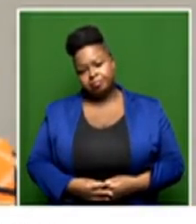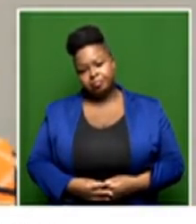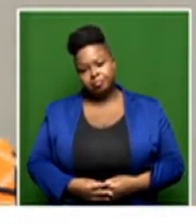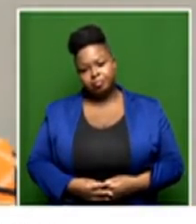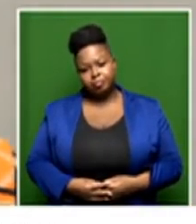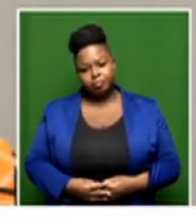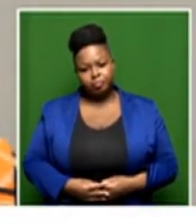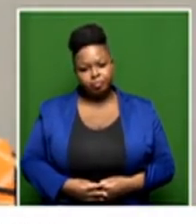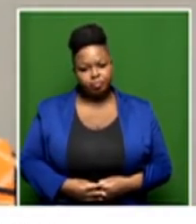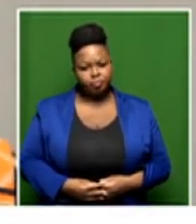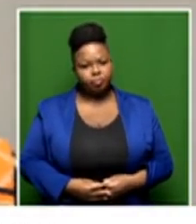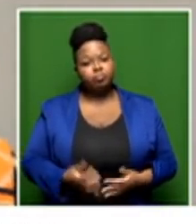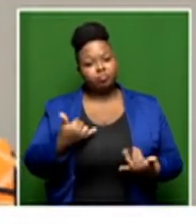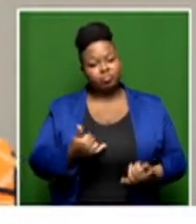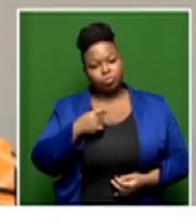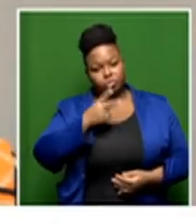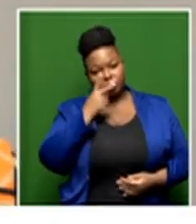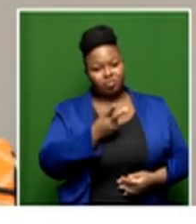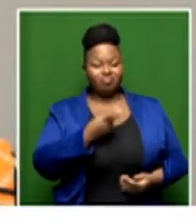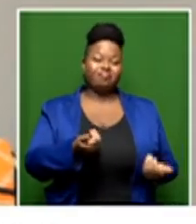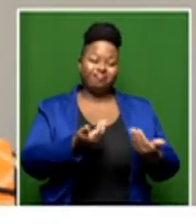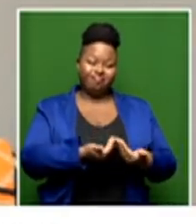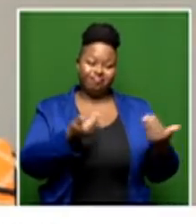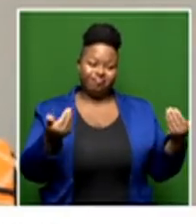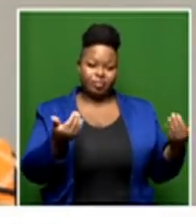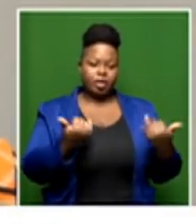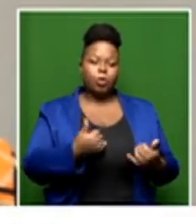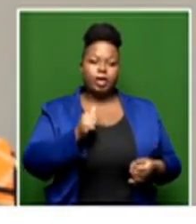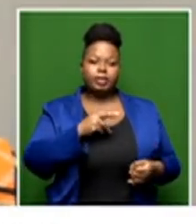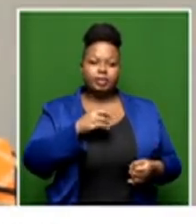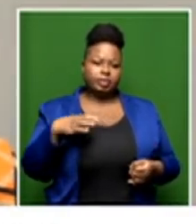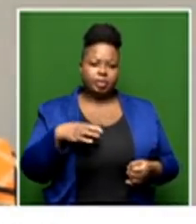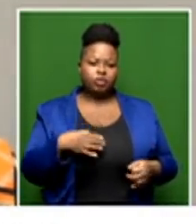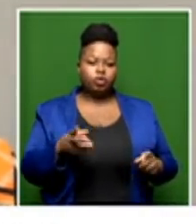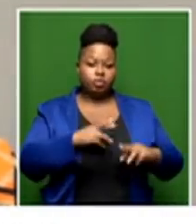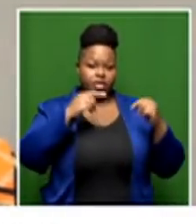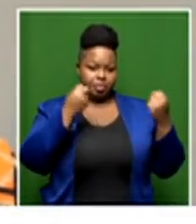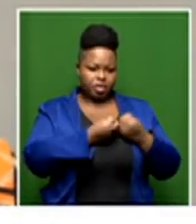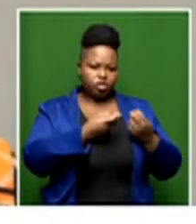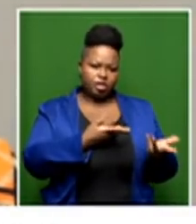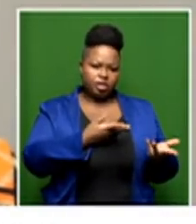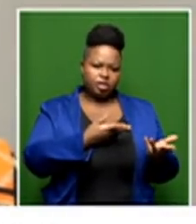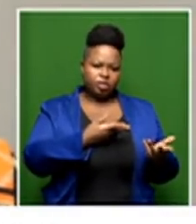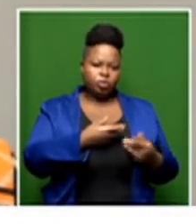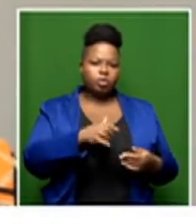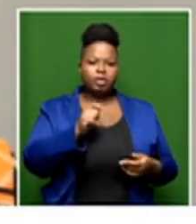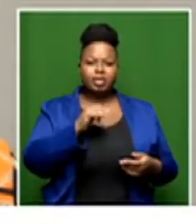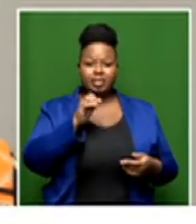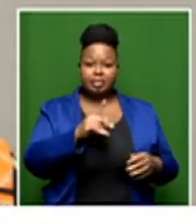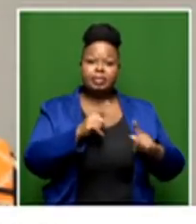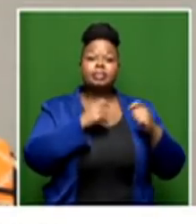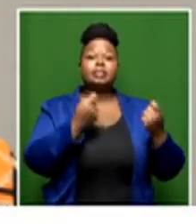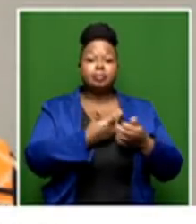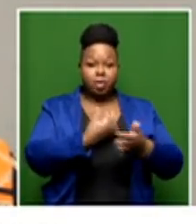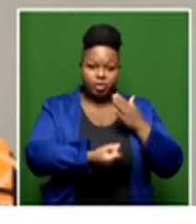And given the deep divisions and fissures within the ANC nationally, the task team comes at a